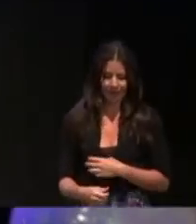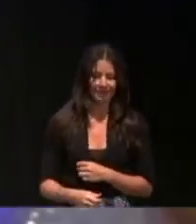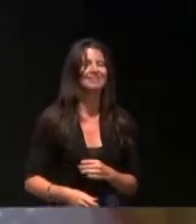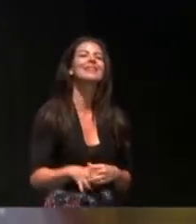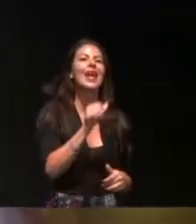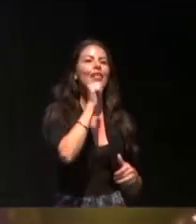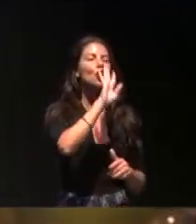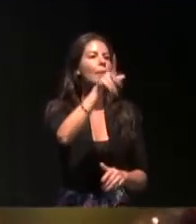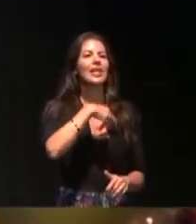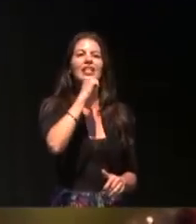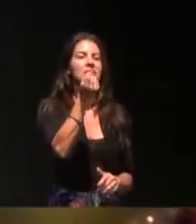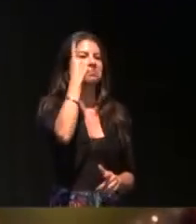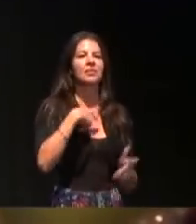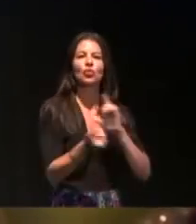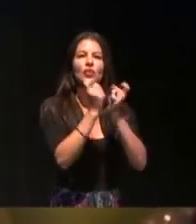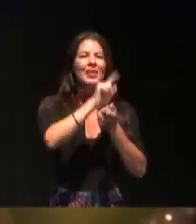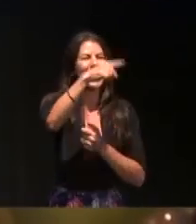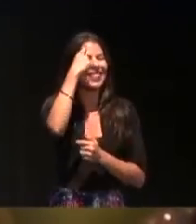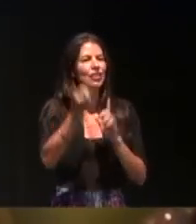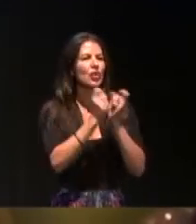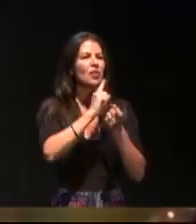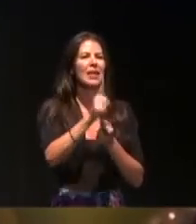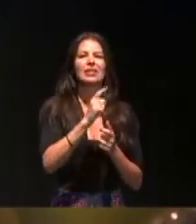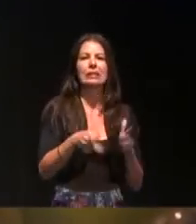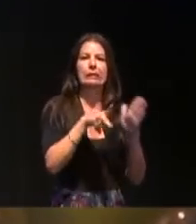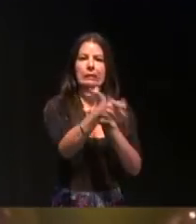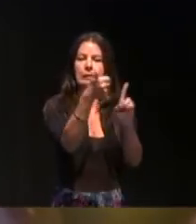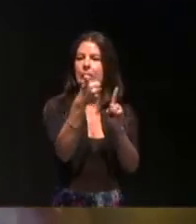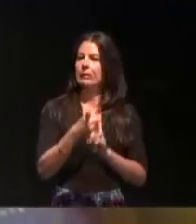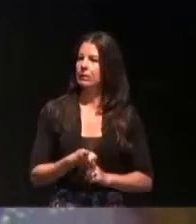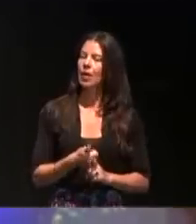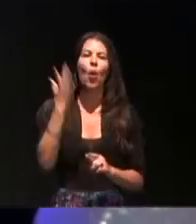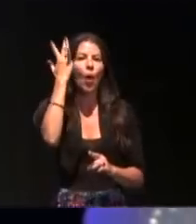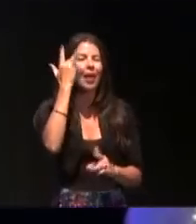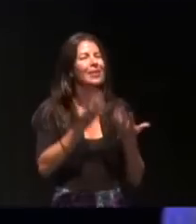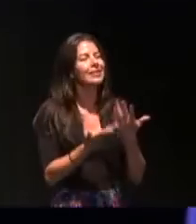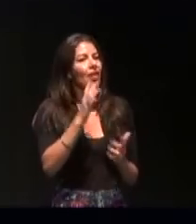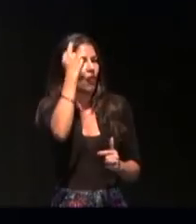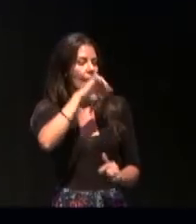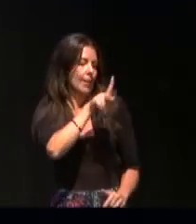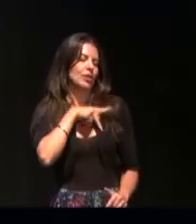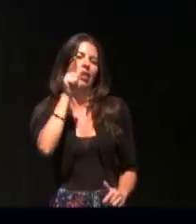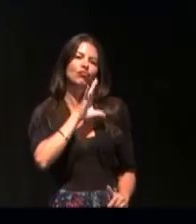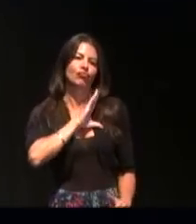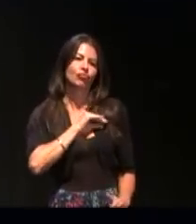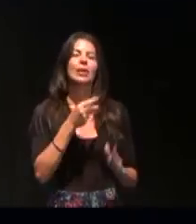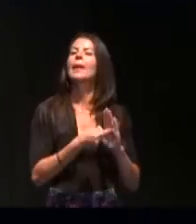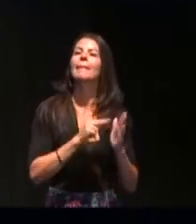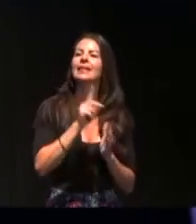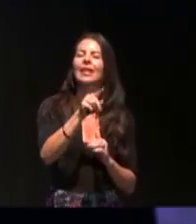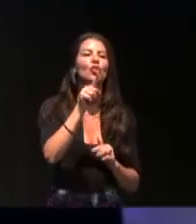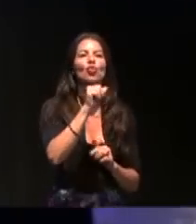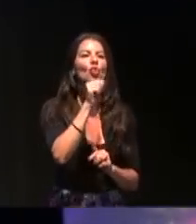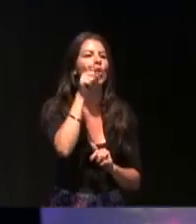about transformation. It thinks transformation is suicide. Because it is for the personality. Meaning that you'll